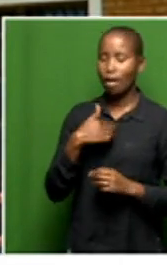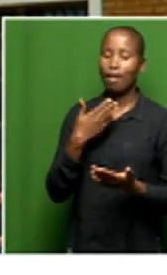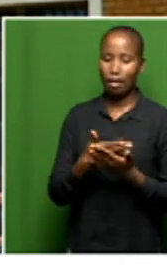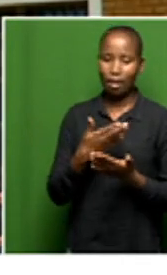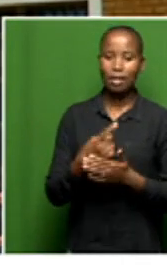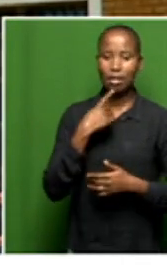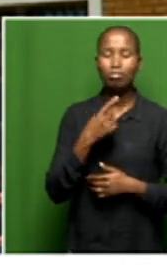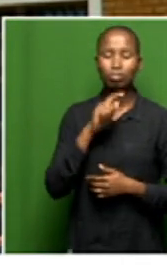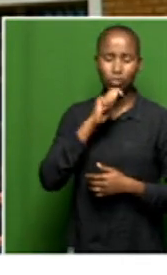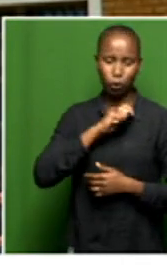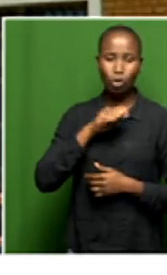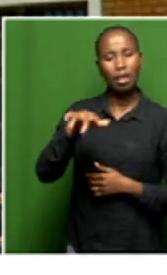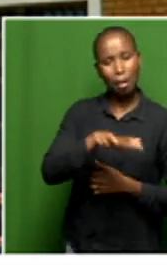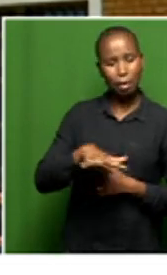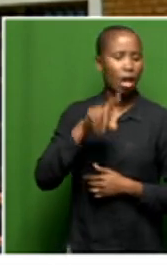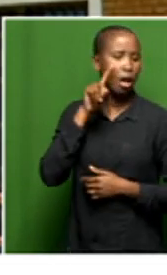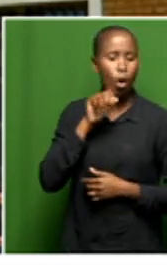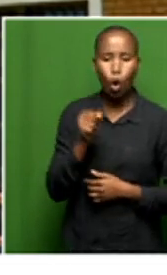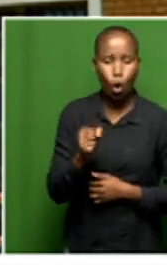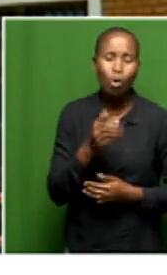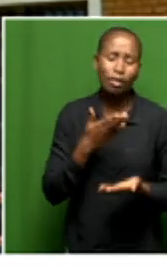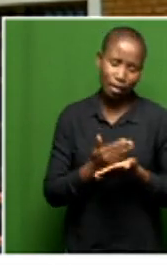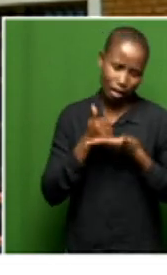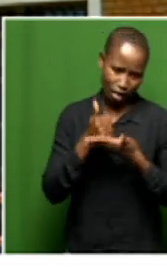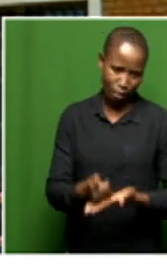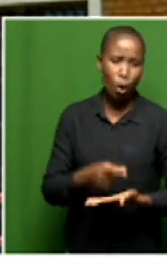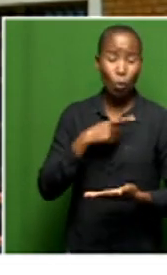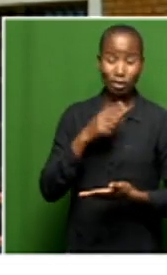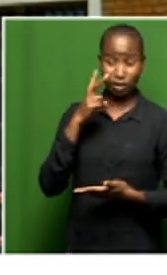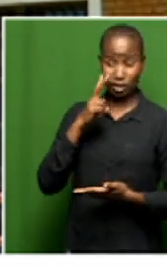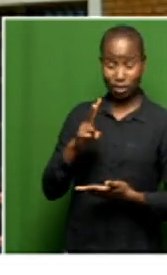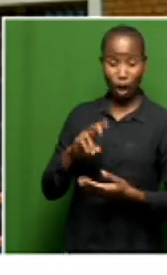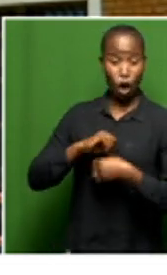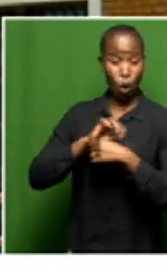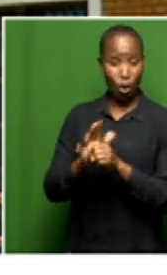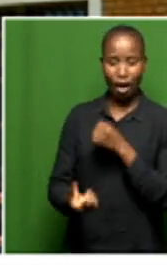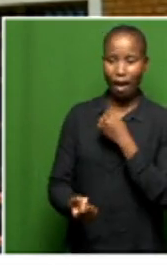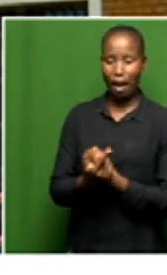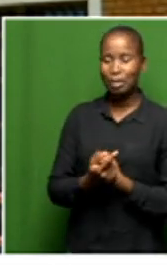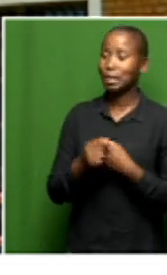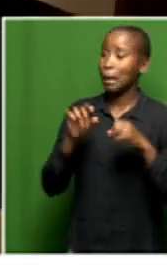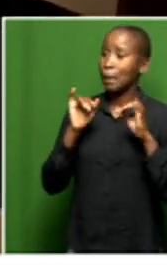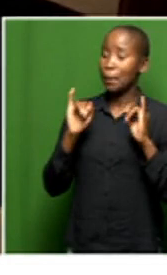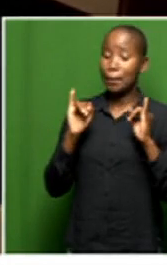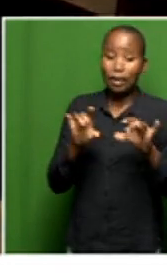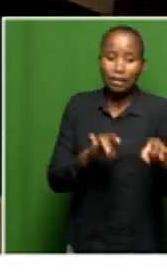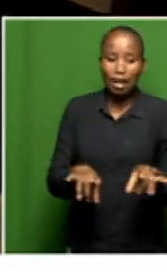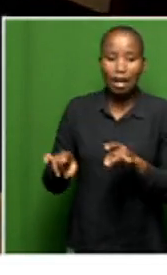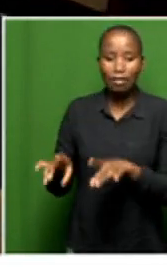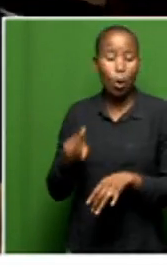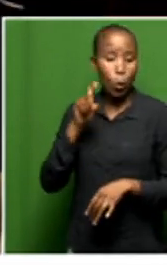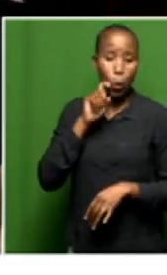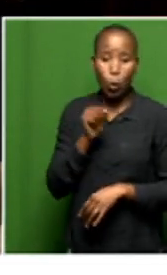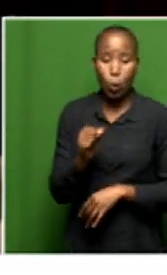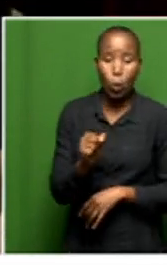they will do with this place. It's COVID. We've seen how COVID terrorized abantu abatala. We have every resources that we can actually make the living conditions